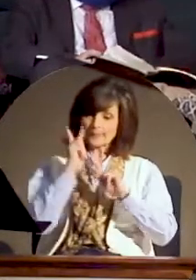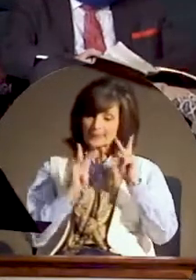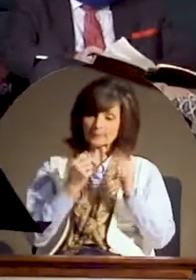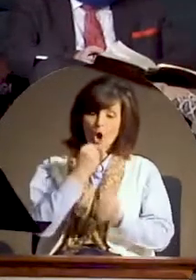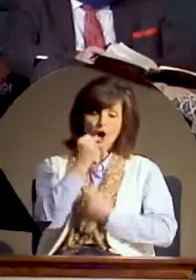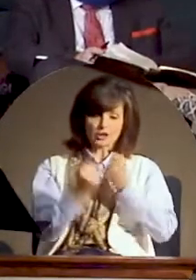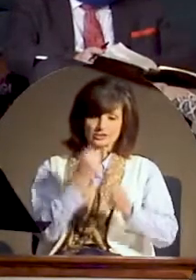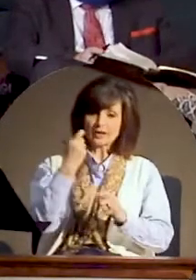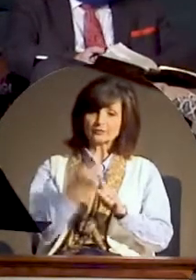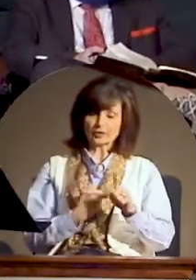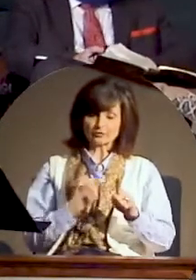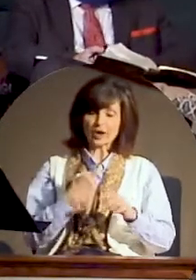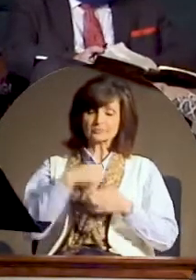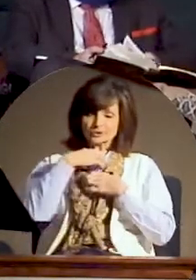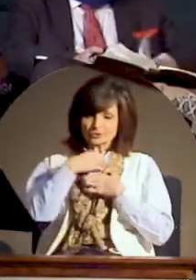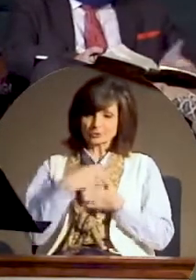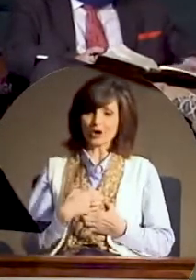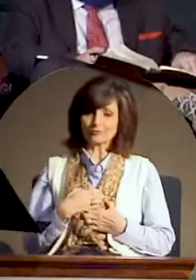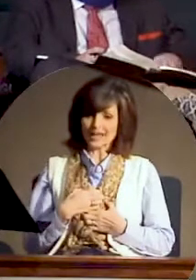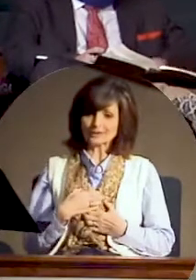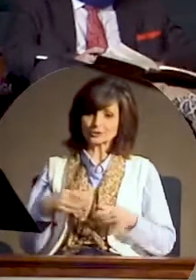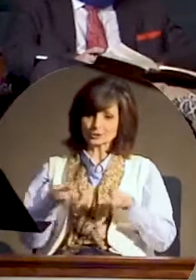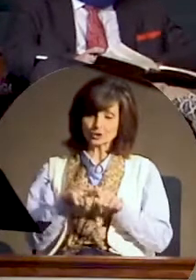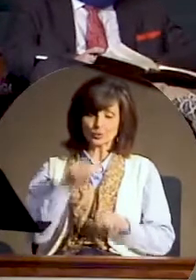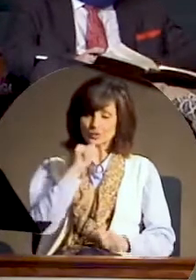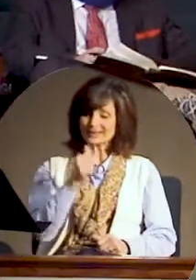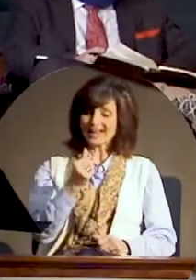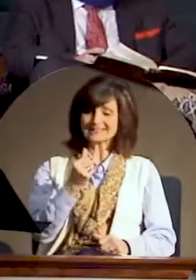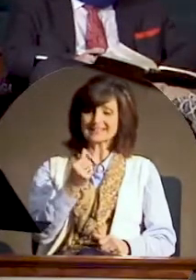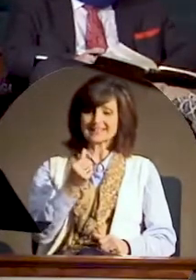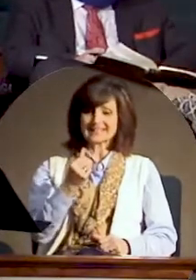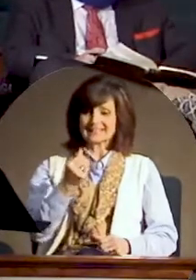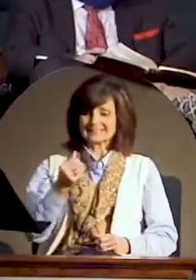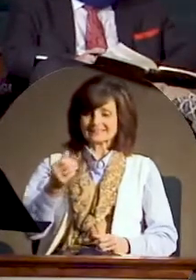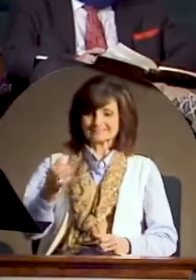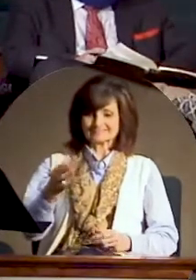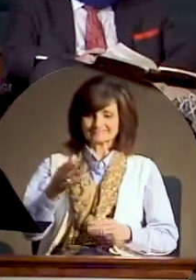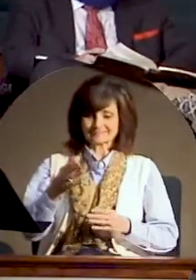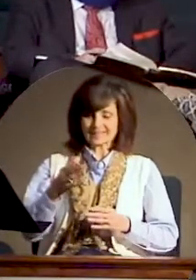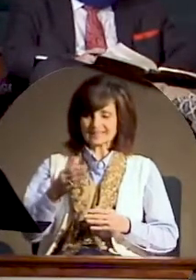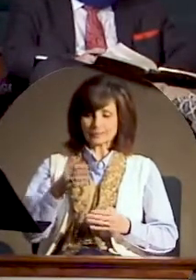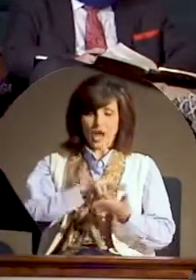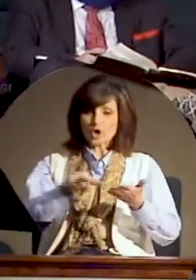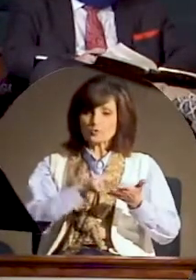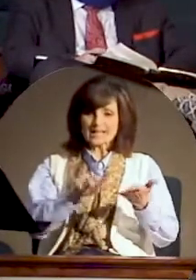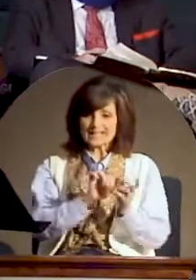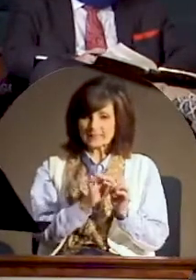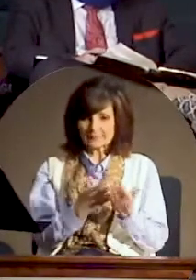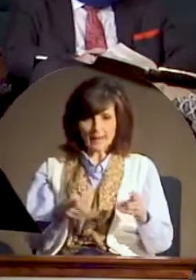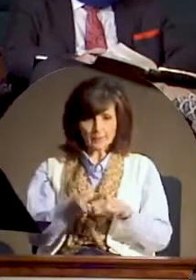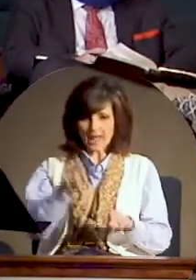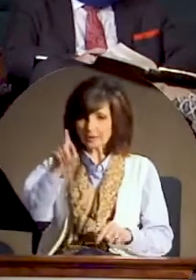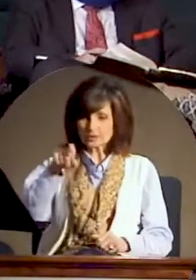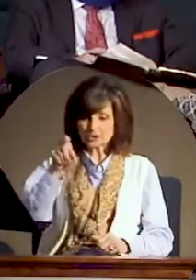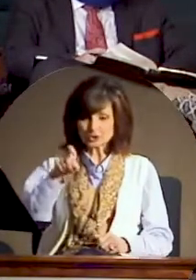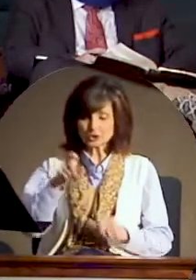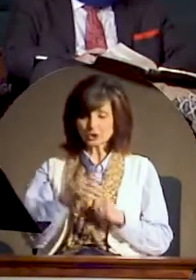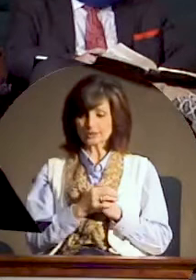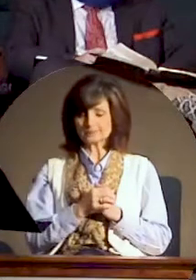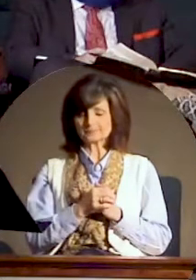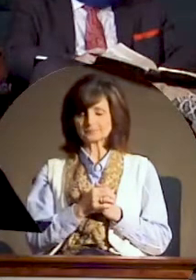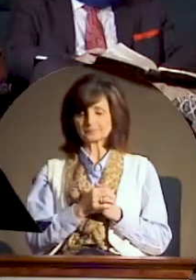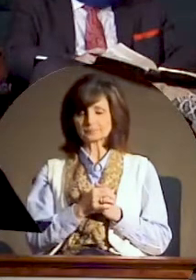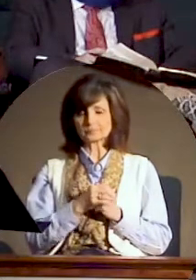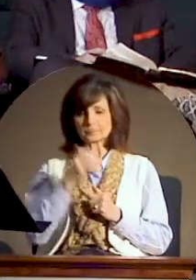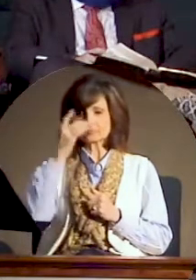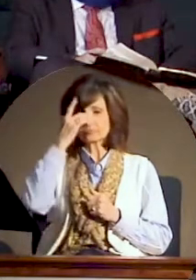from malnourishment as well. We are not taking in the words of the Bible as we should in